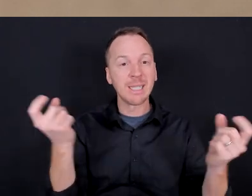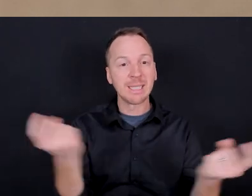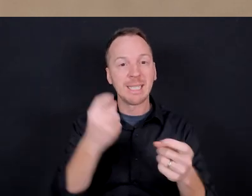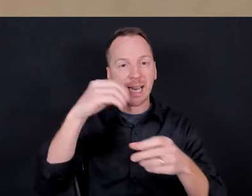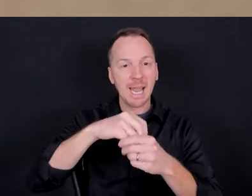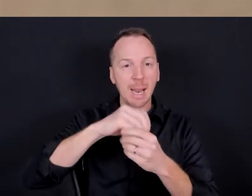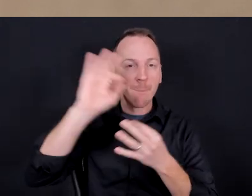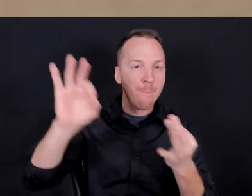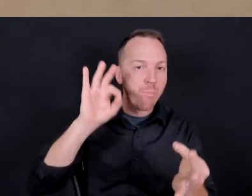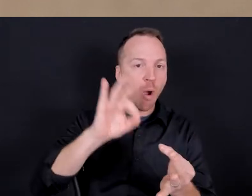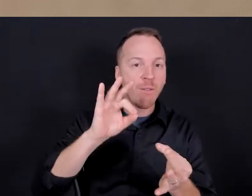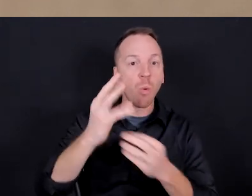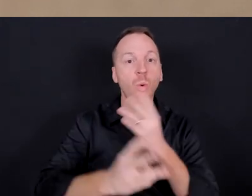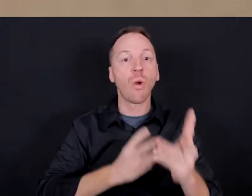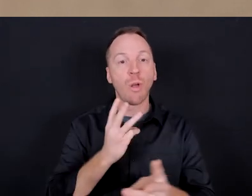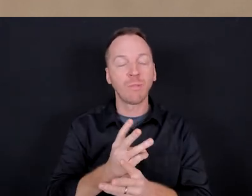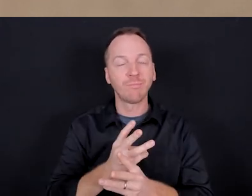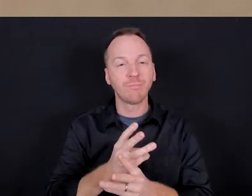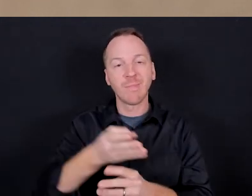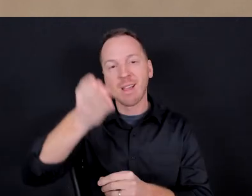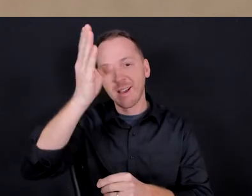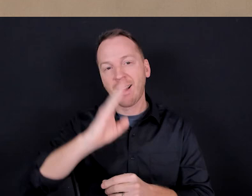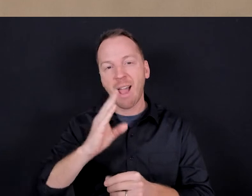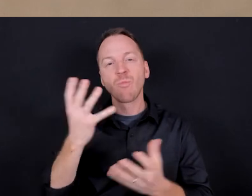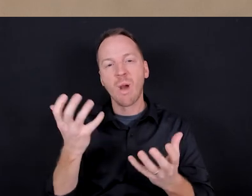world, he was prepared to give.